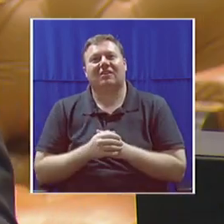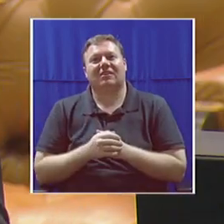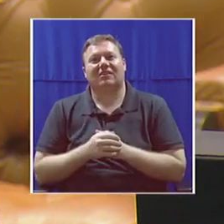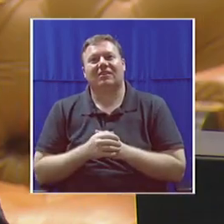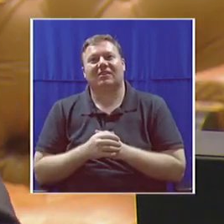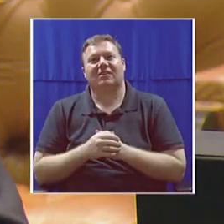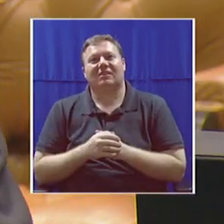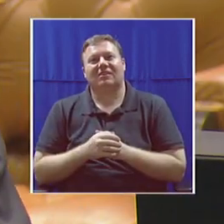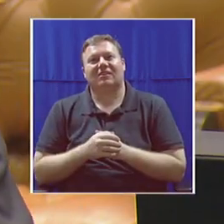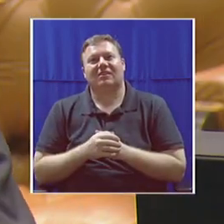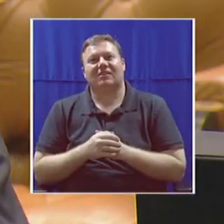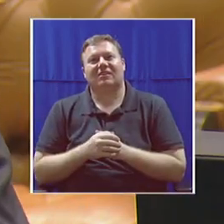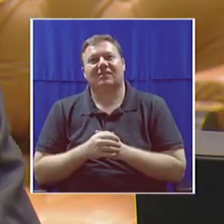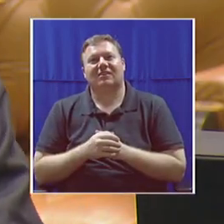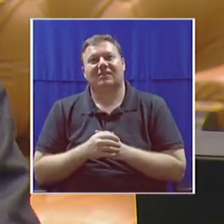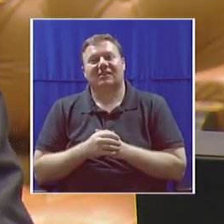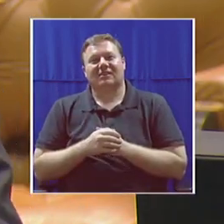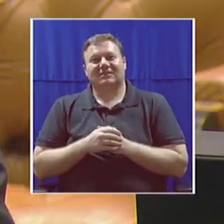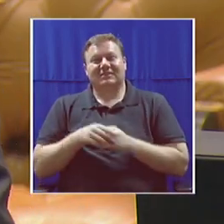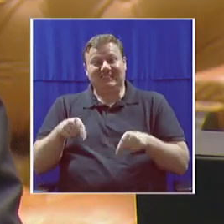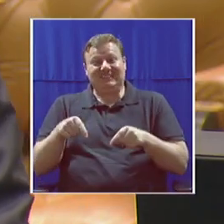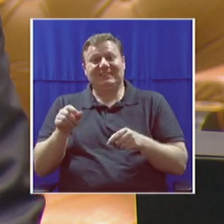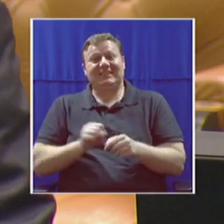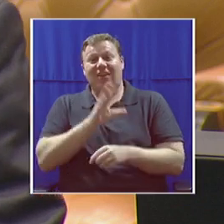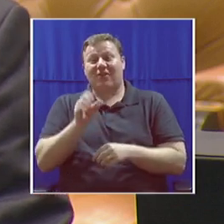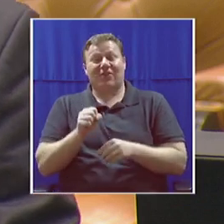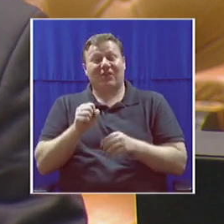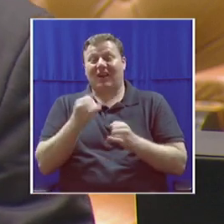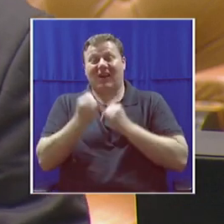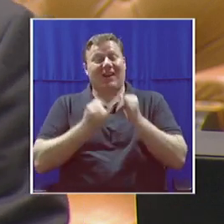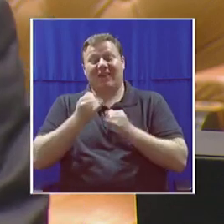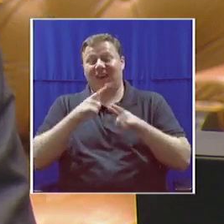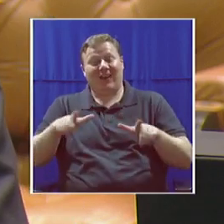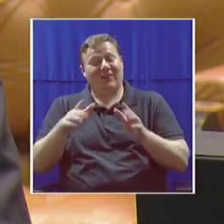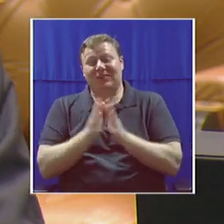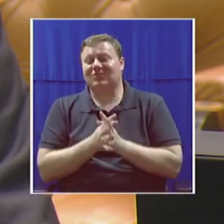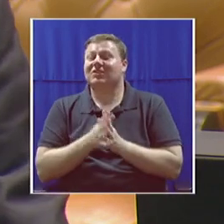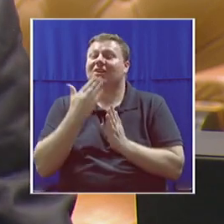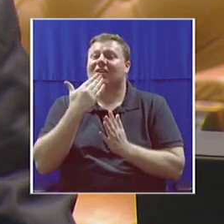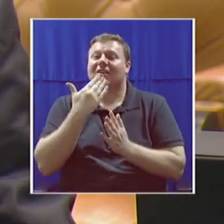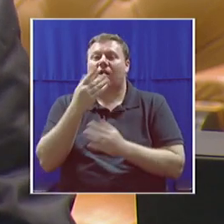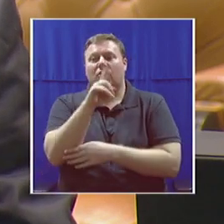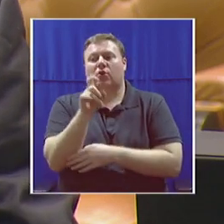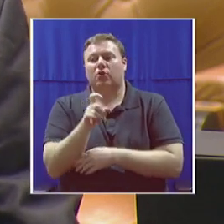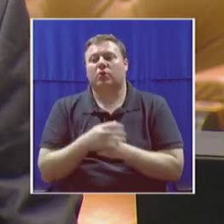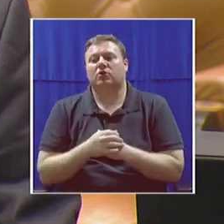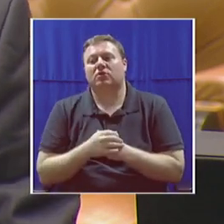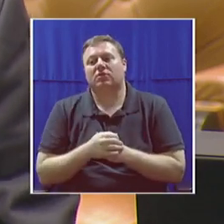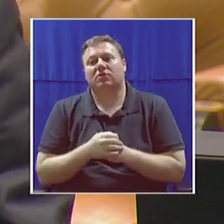Africa the 11 of such languages thank you very much for the question